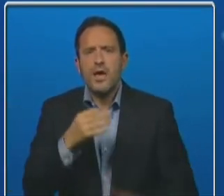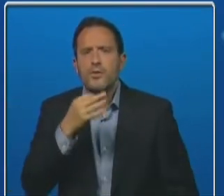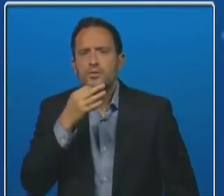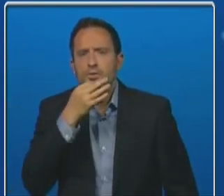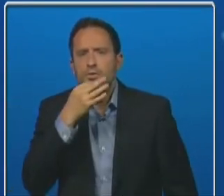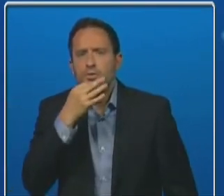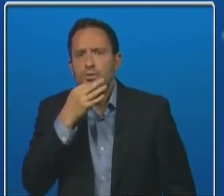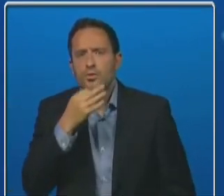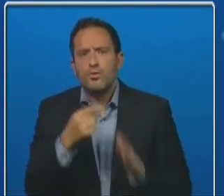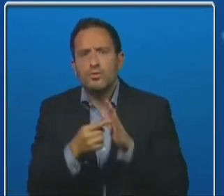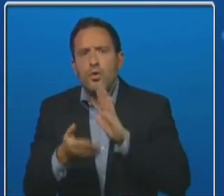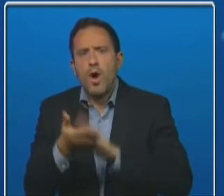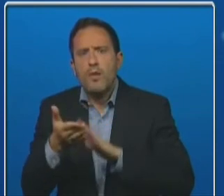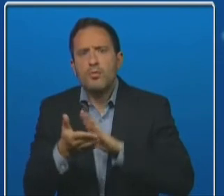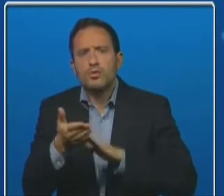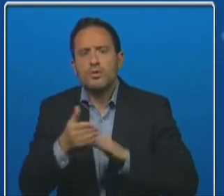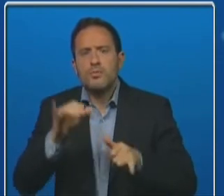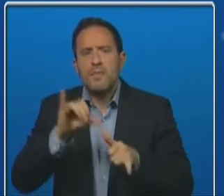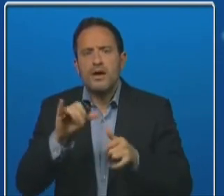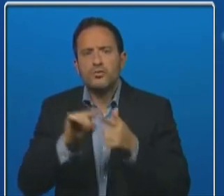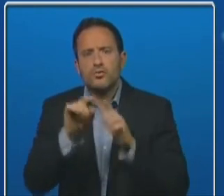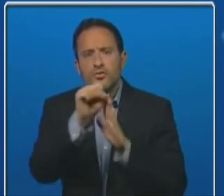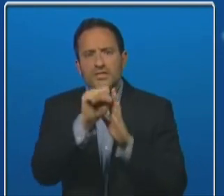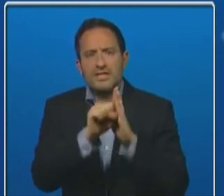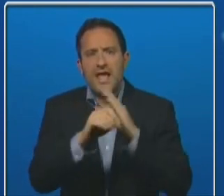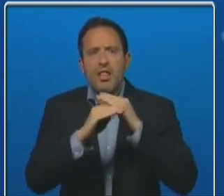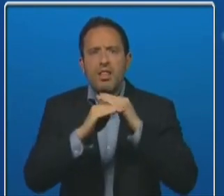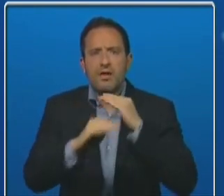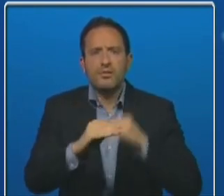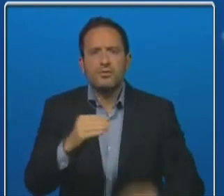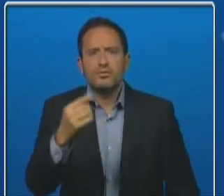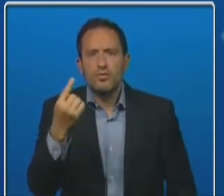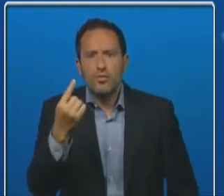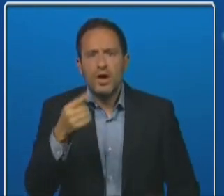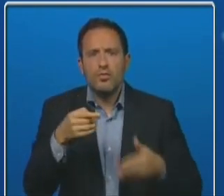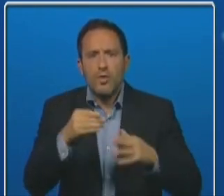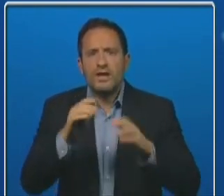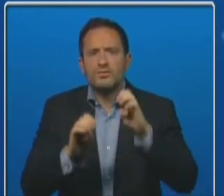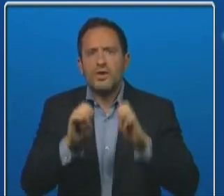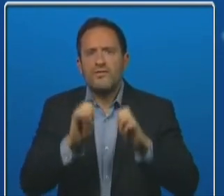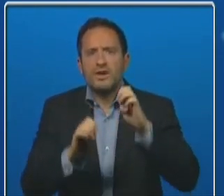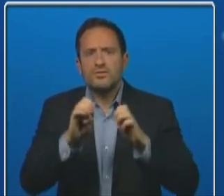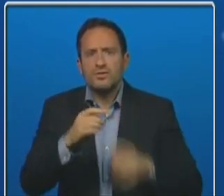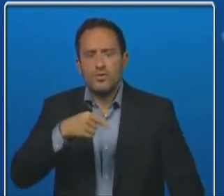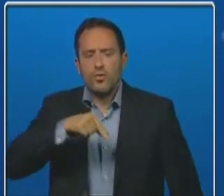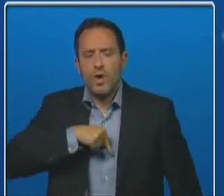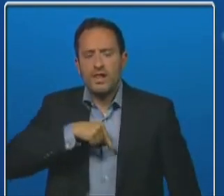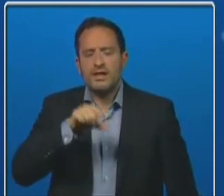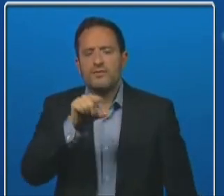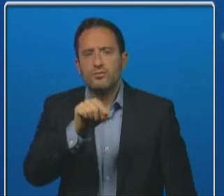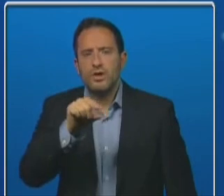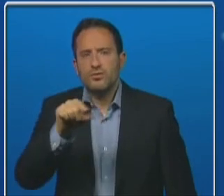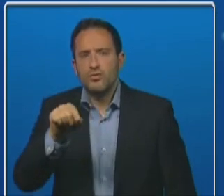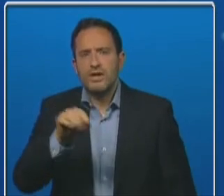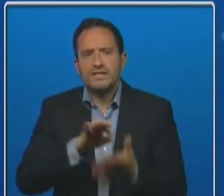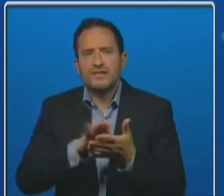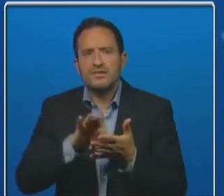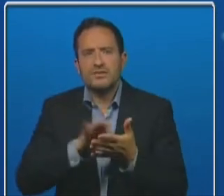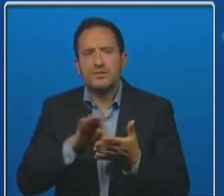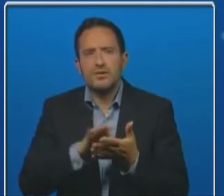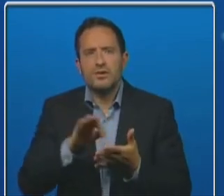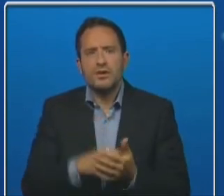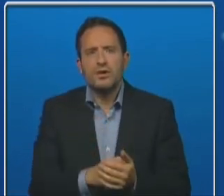metrics down to the state level. They are just one of the many ways we evaluate and assess the quality of the 2020 census.